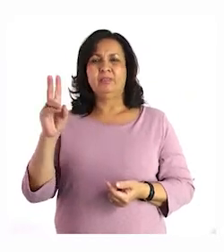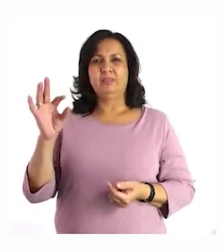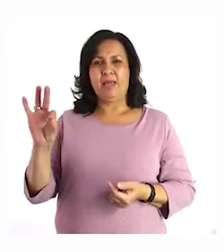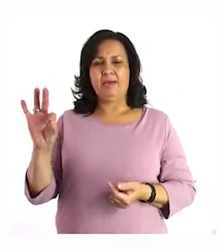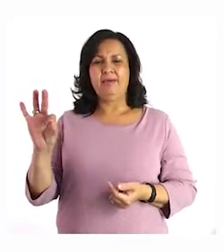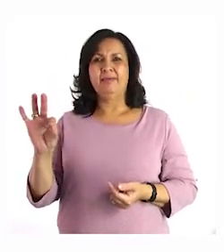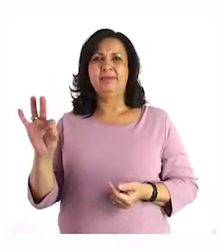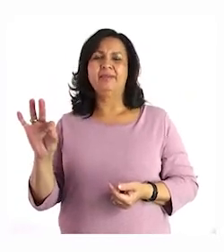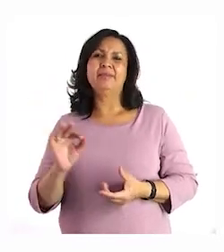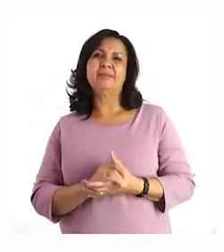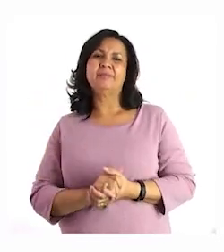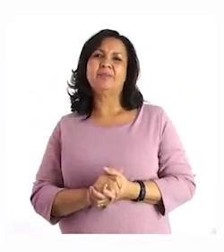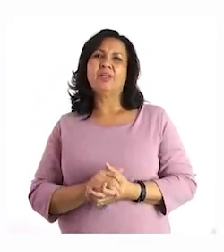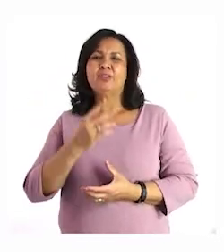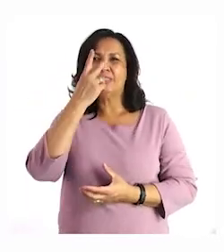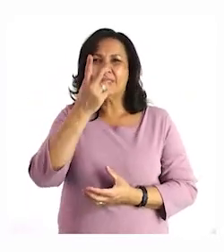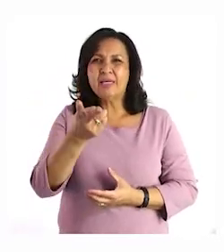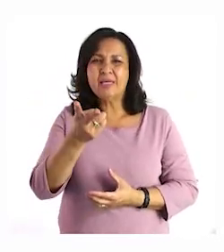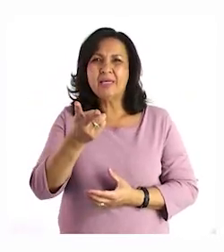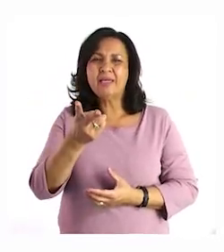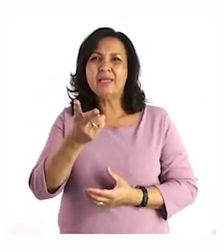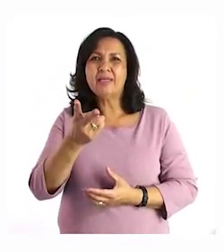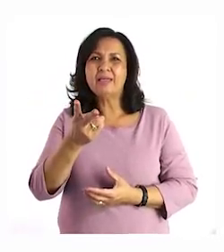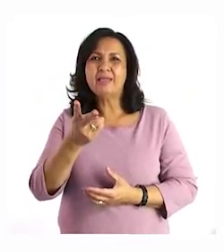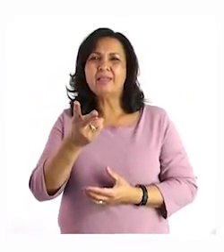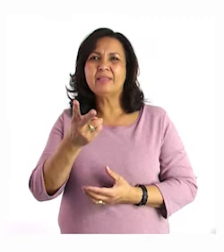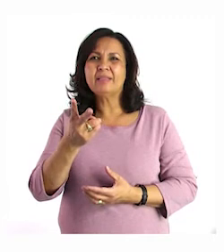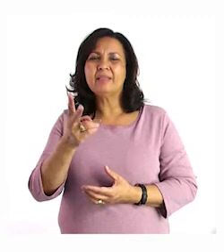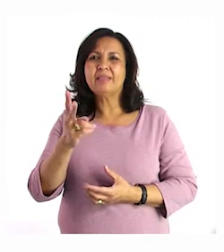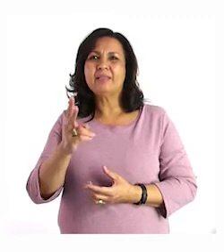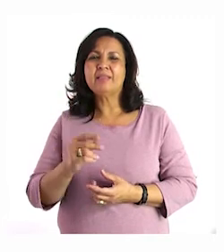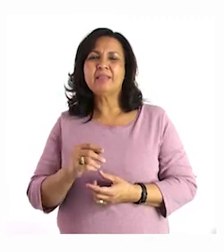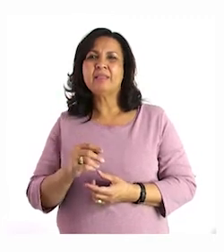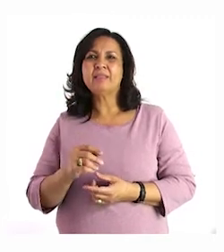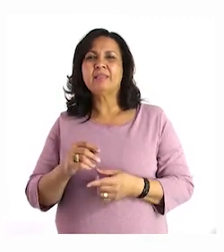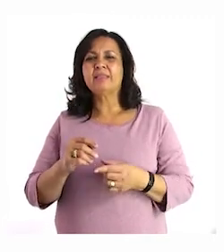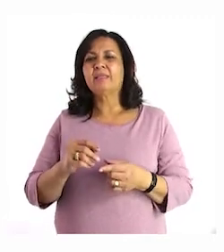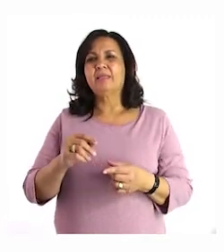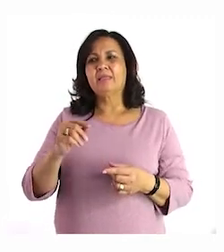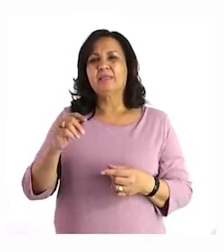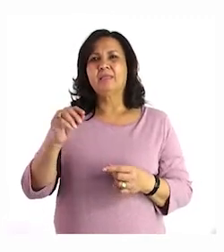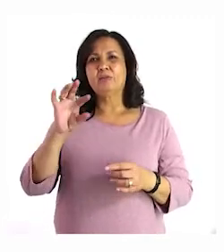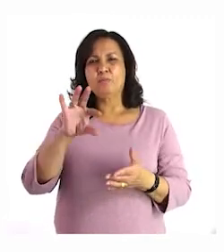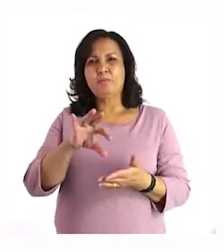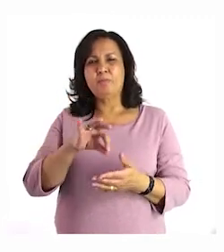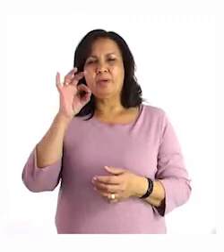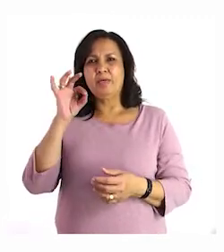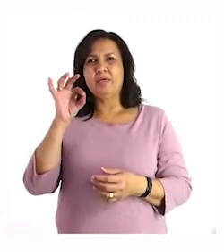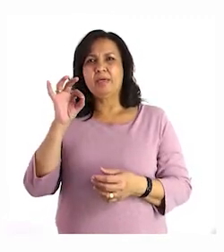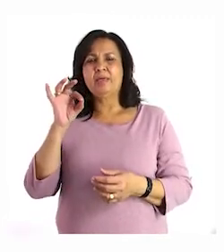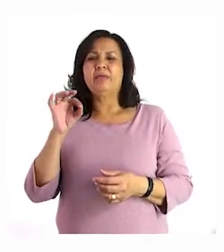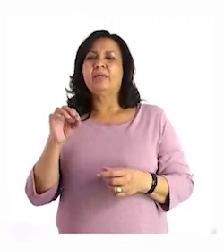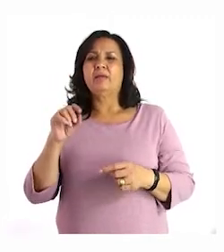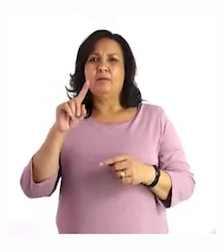On page 29 we'll see they would want us to find the correct number, the correct total for each